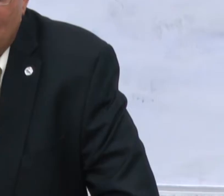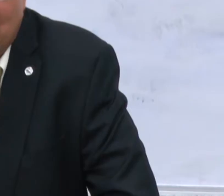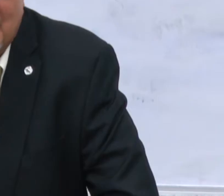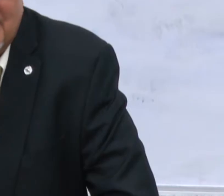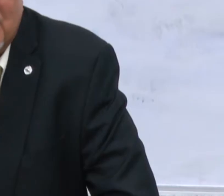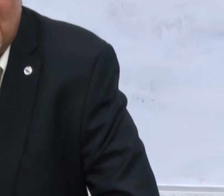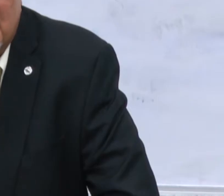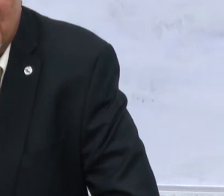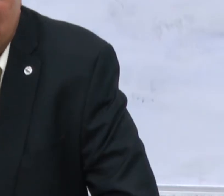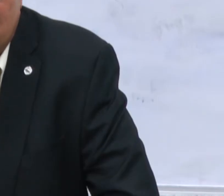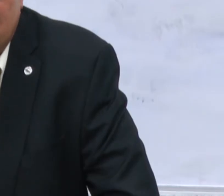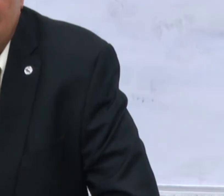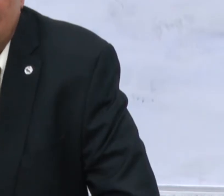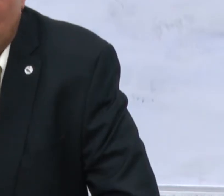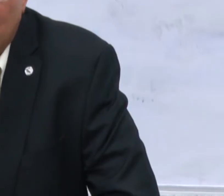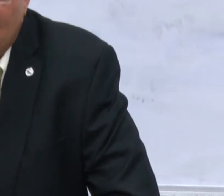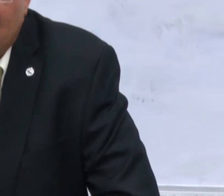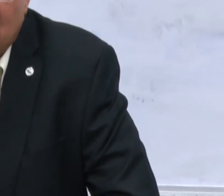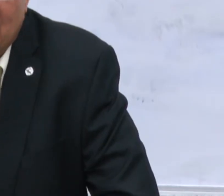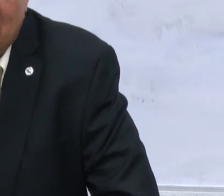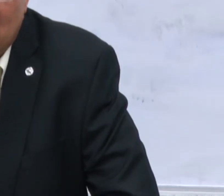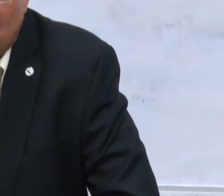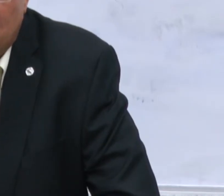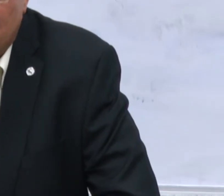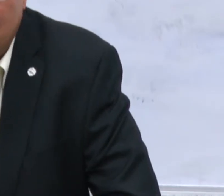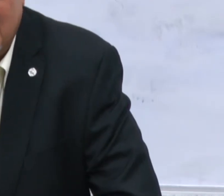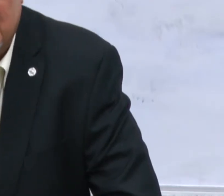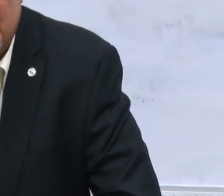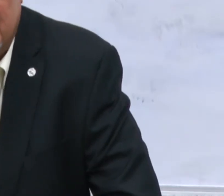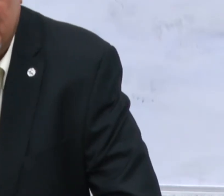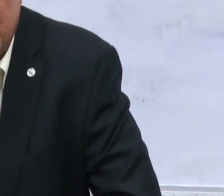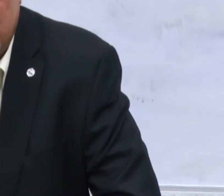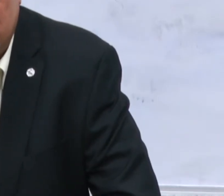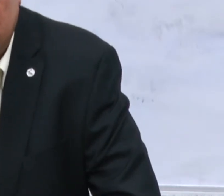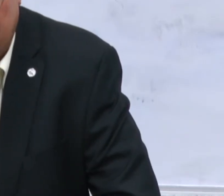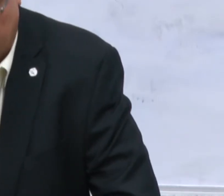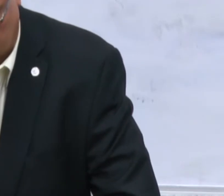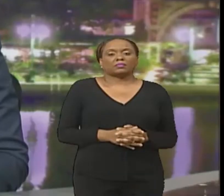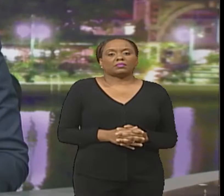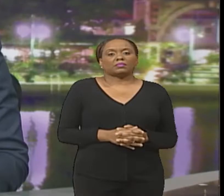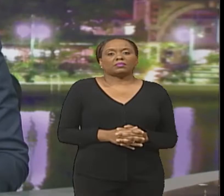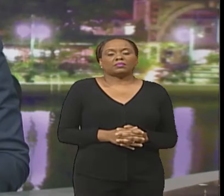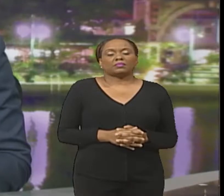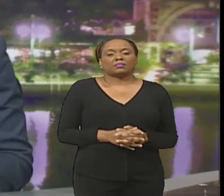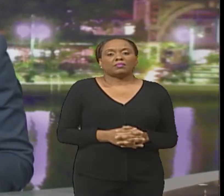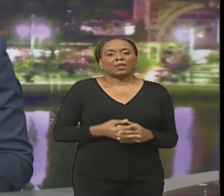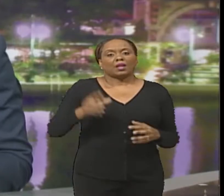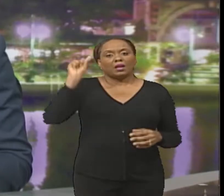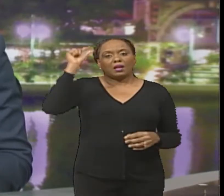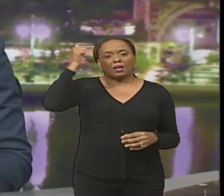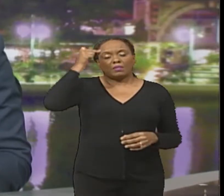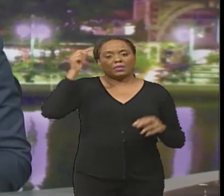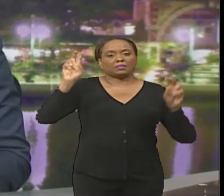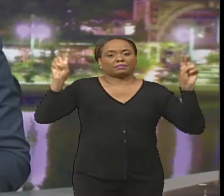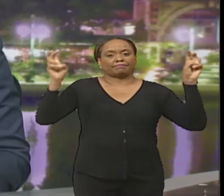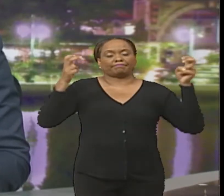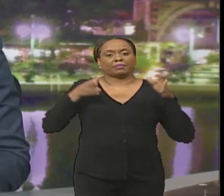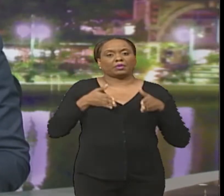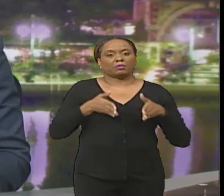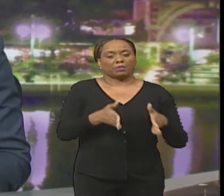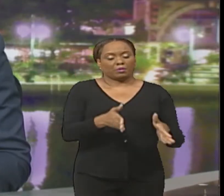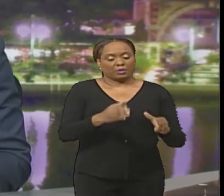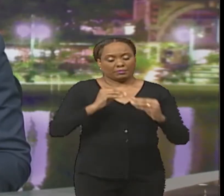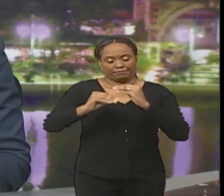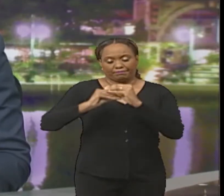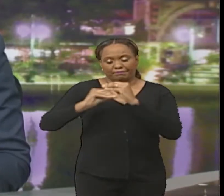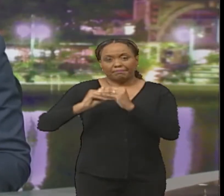very competitive global market, and we have to be at the top of our game to compete globally. Government's road rehabilitation